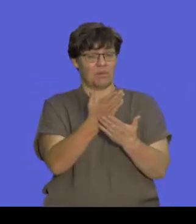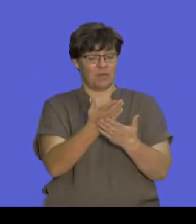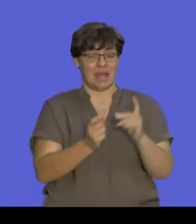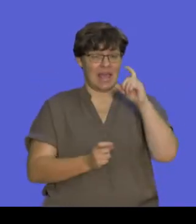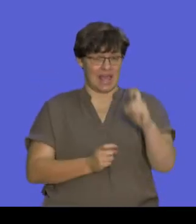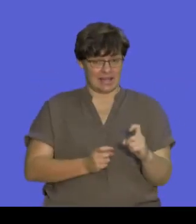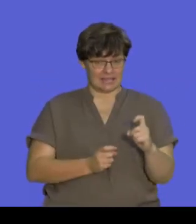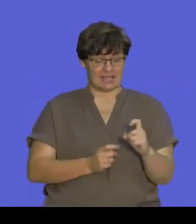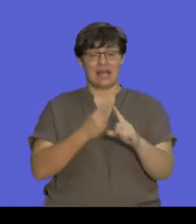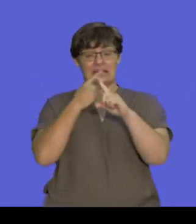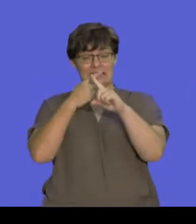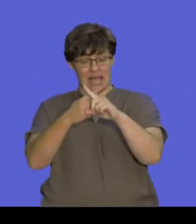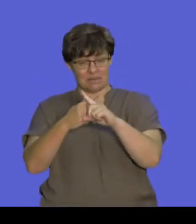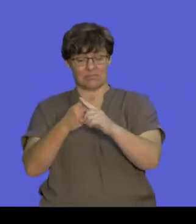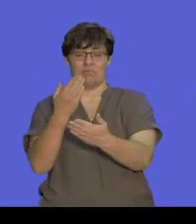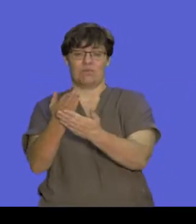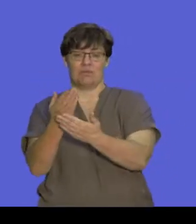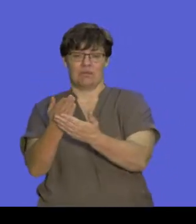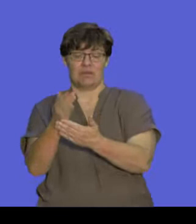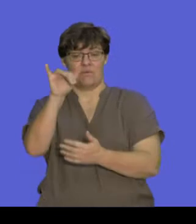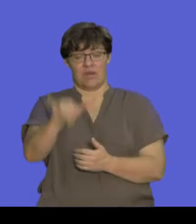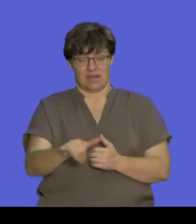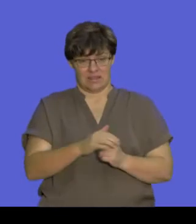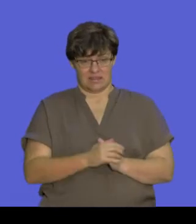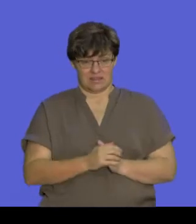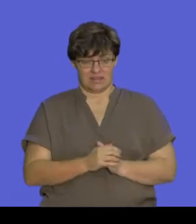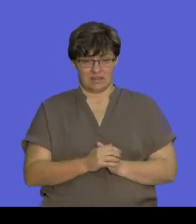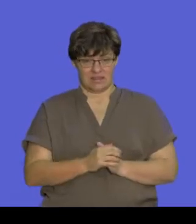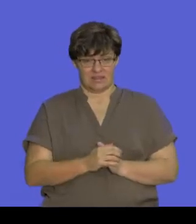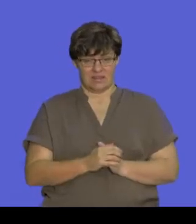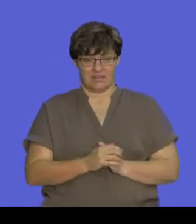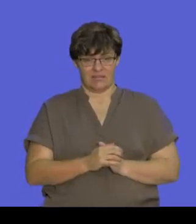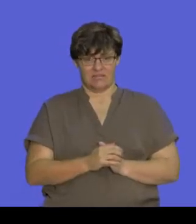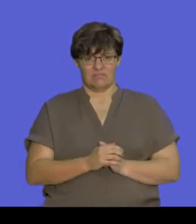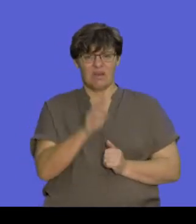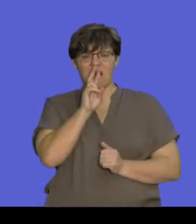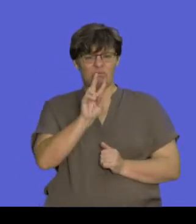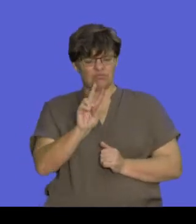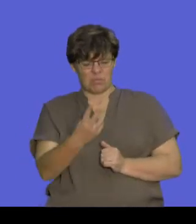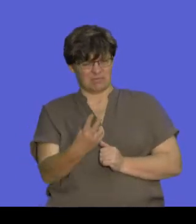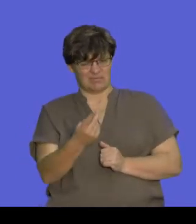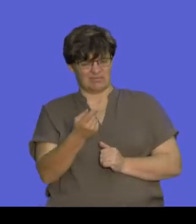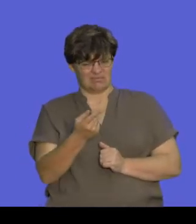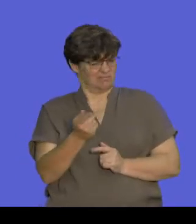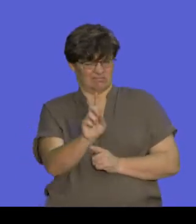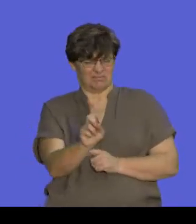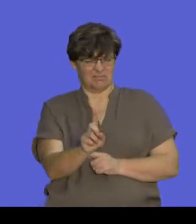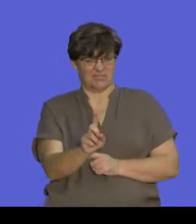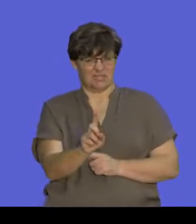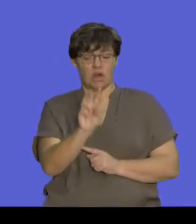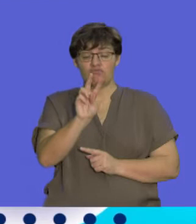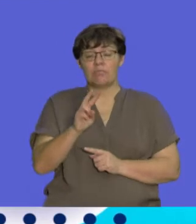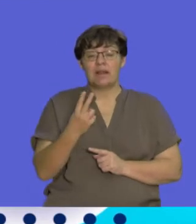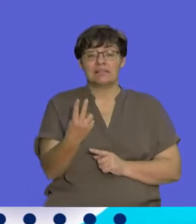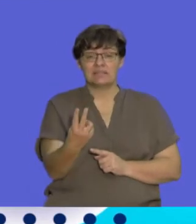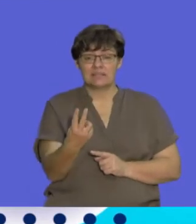X multiplied by the probability of Y. And what's this word replacement? Well guys,